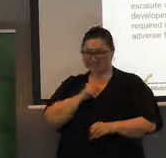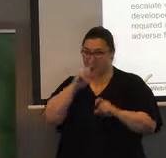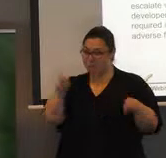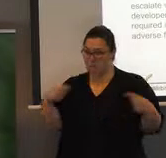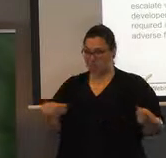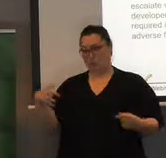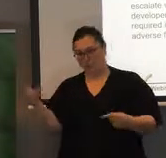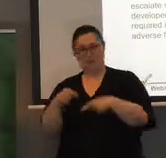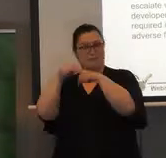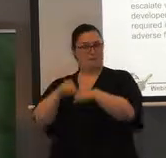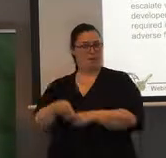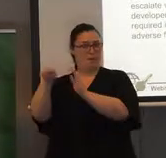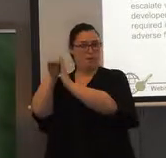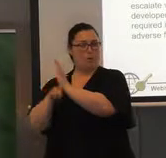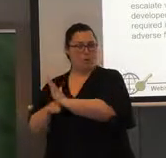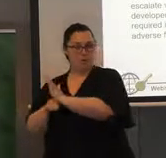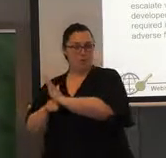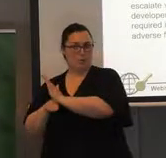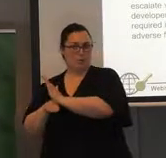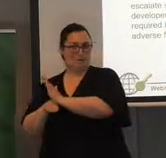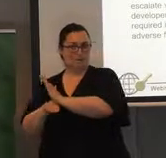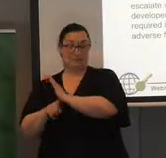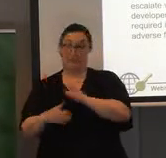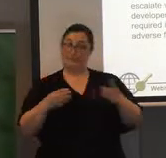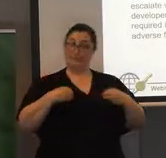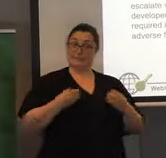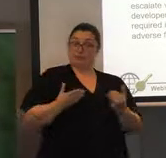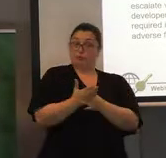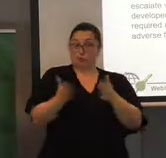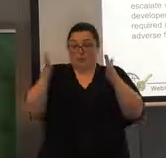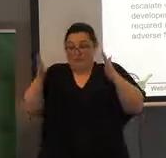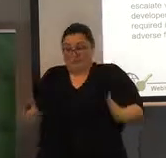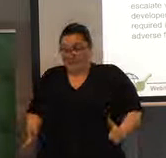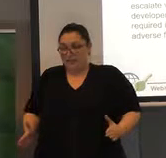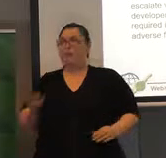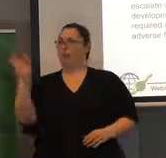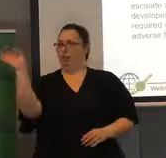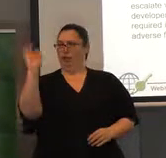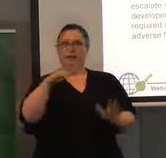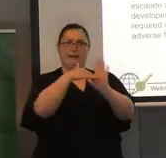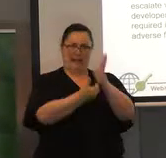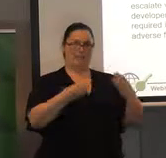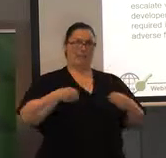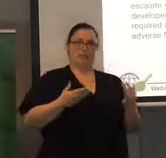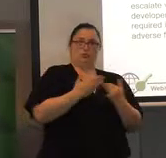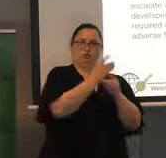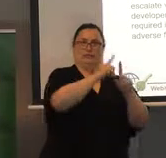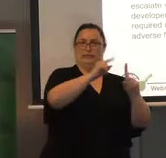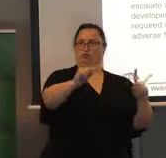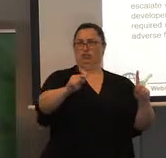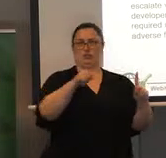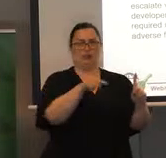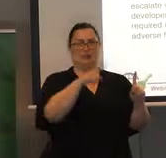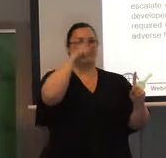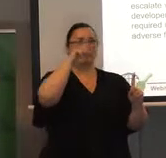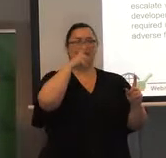doors, would you? Yet most of our business is coming through our digital shop fronts, and we're not making sure that people can